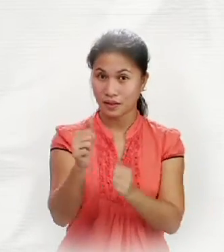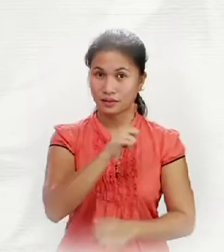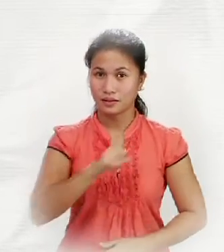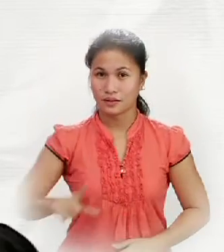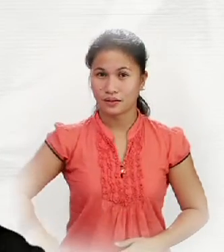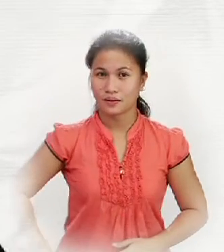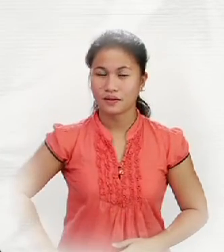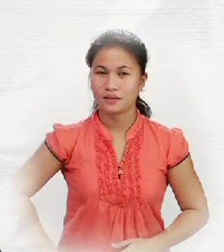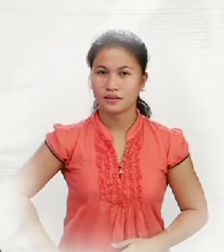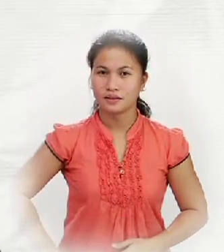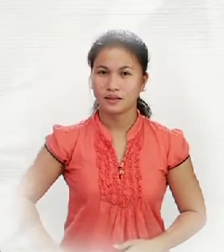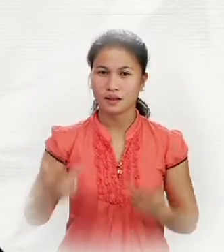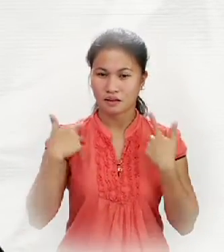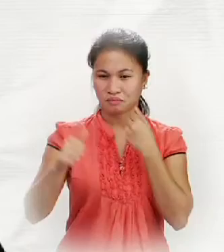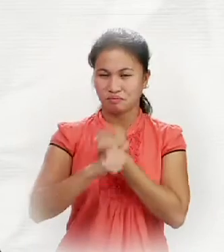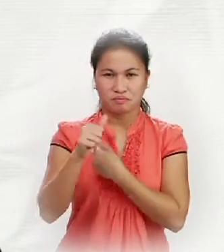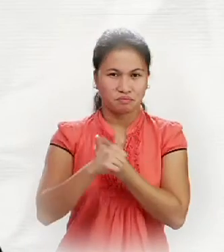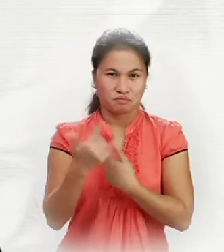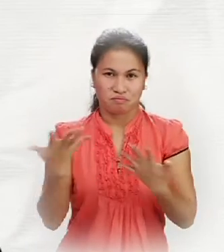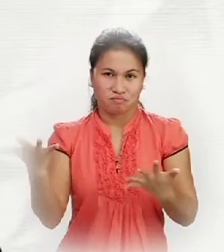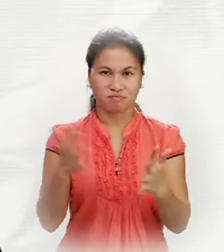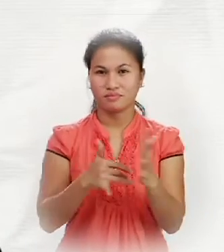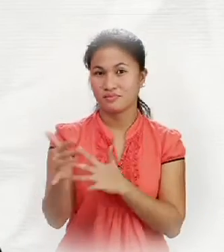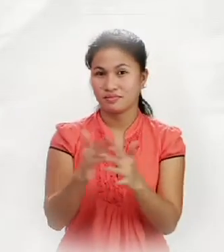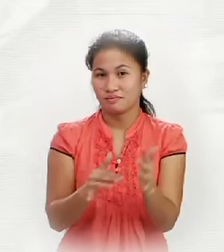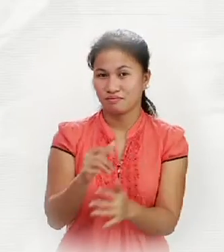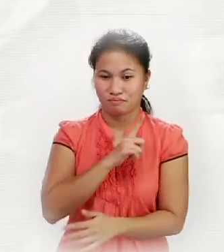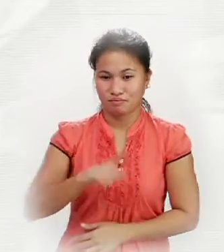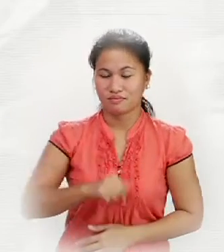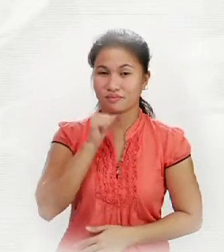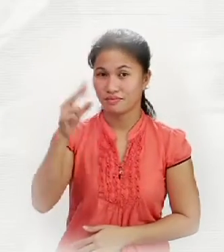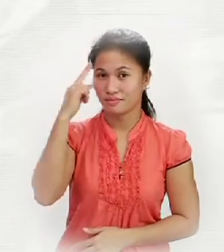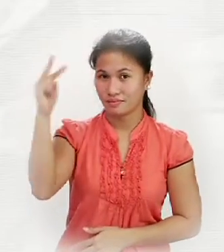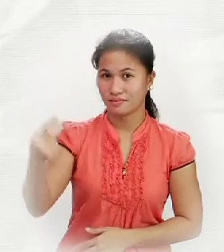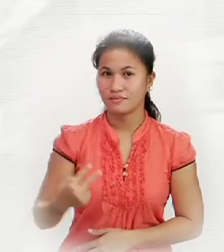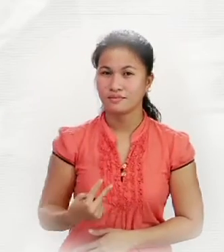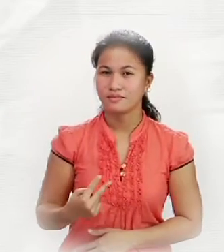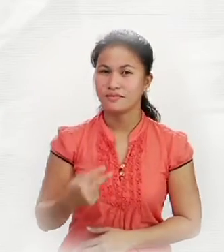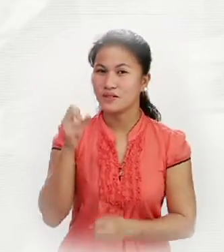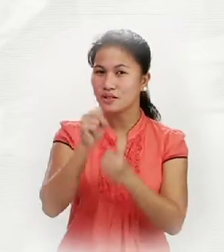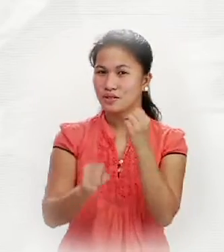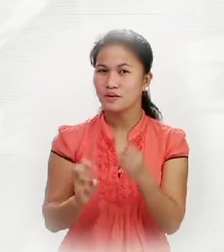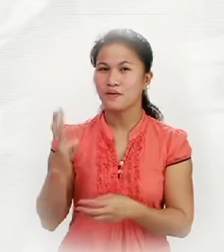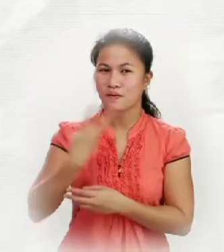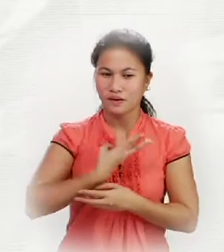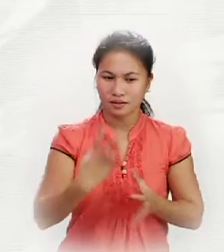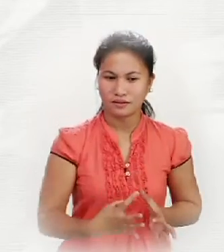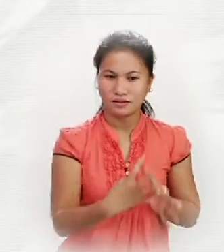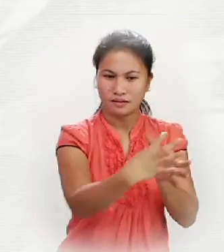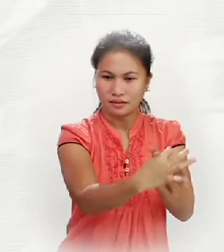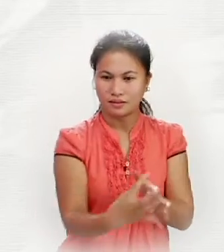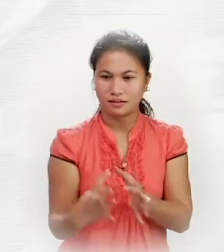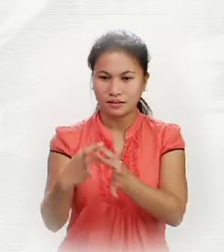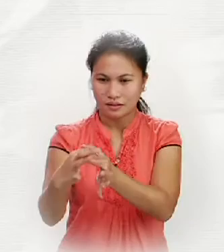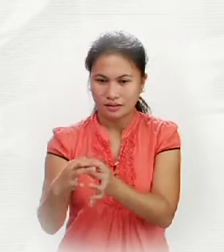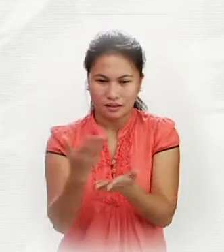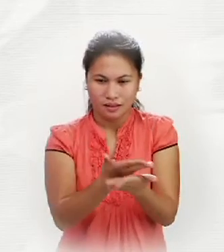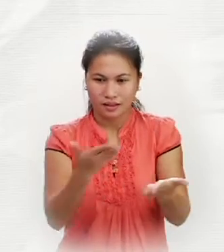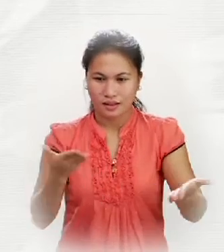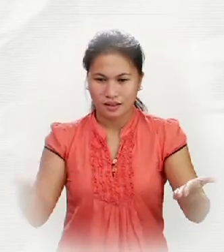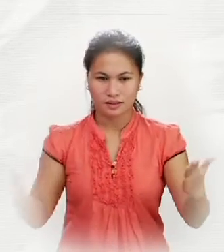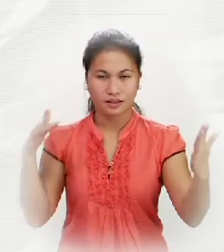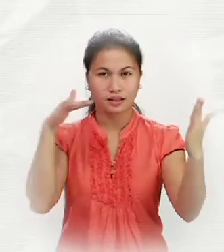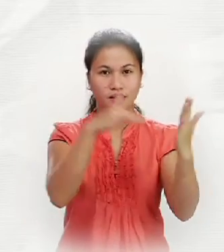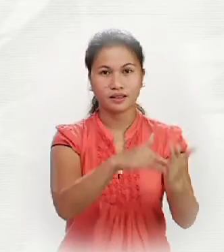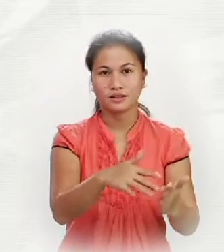danger of, oh, anyway, the Lord does not see me? So we engage in things that are against